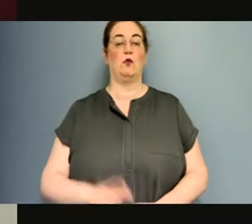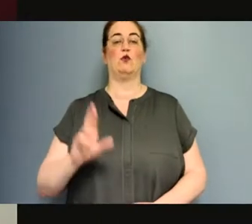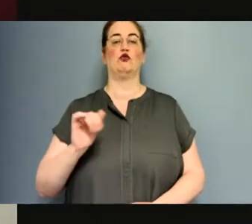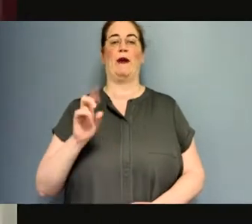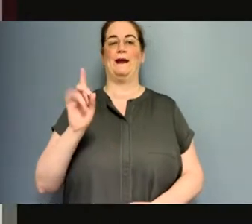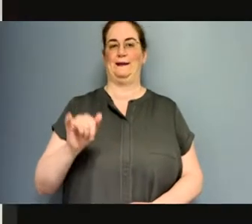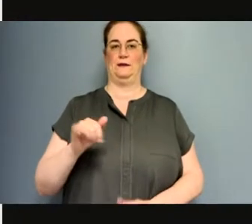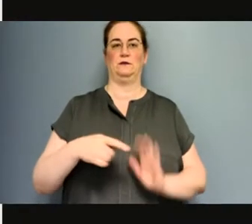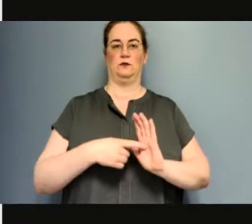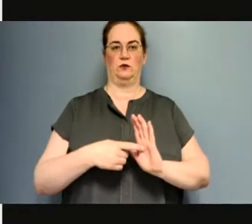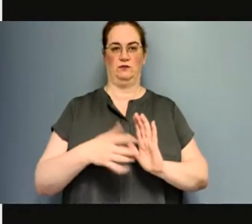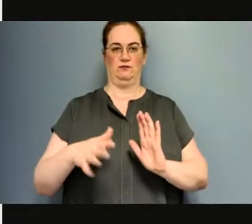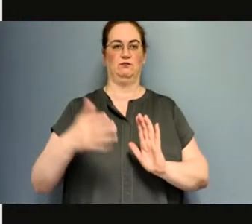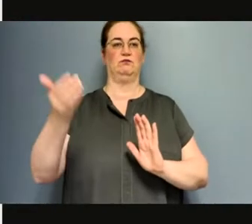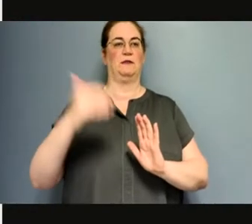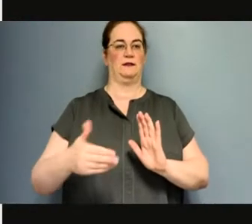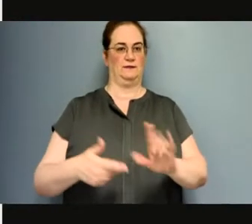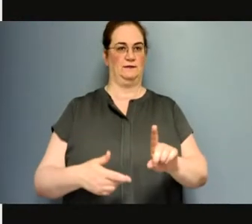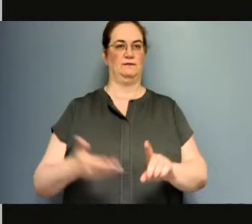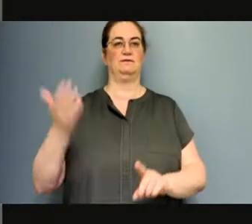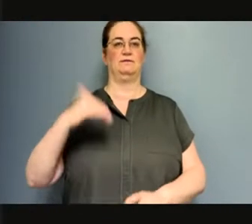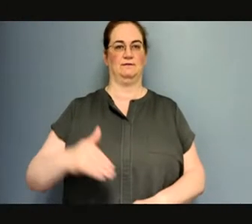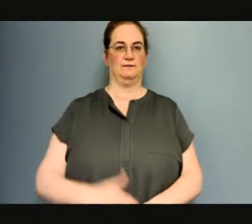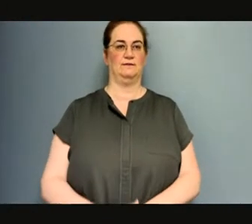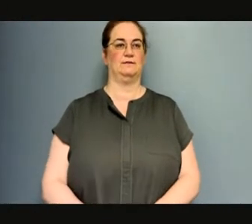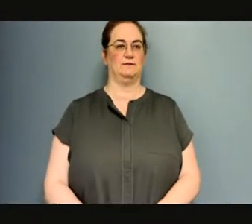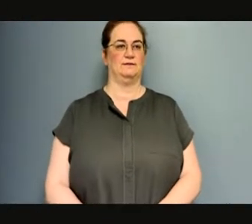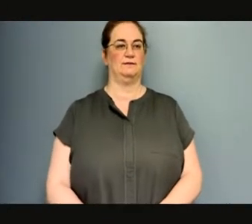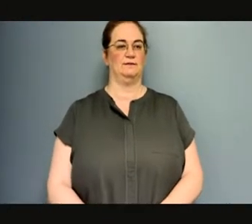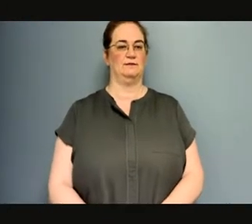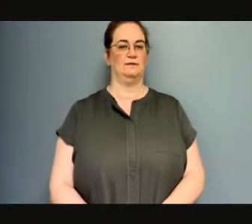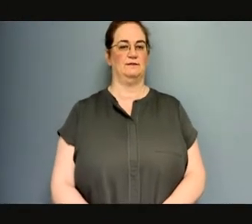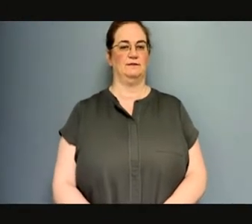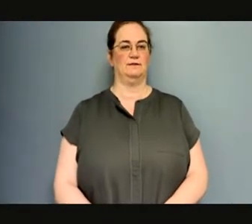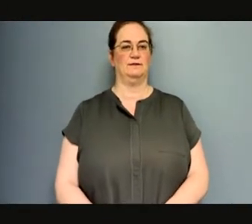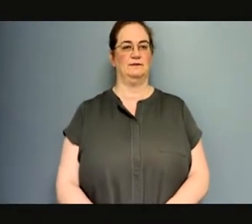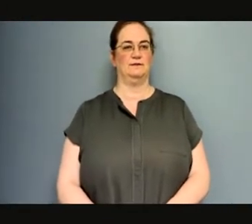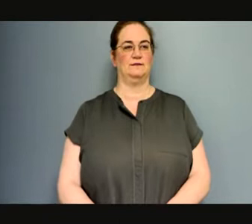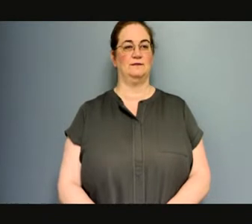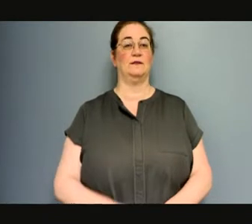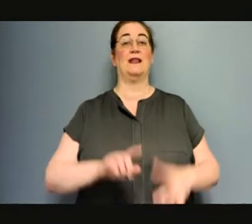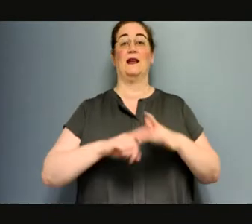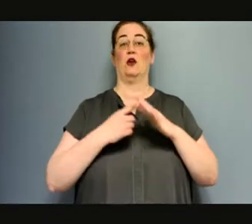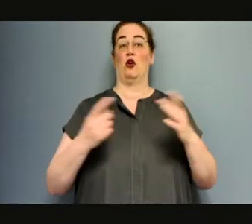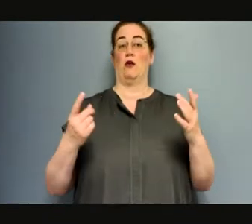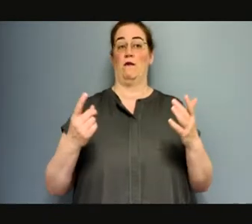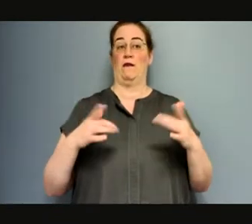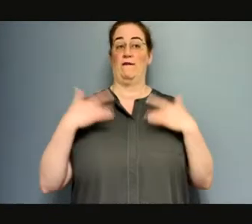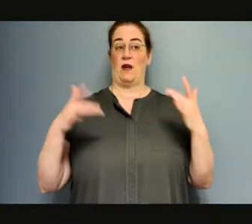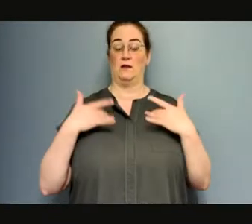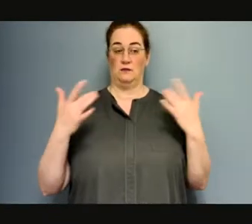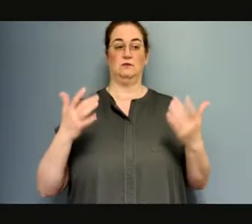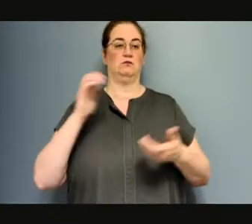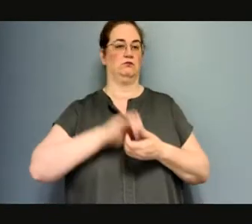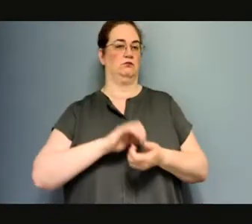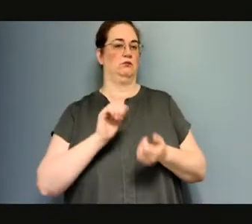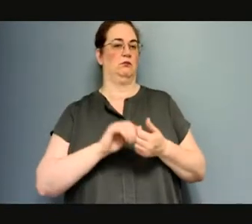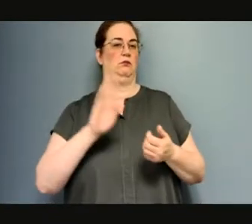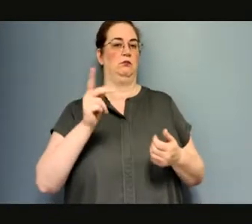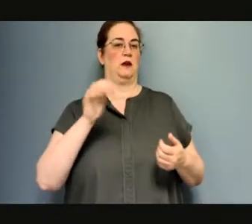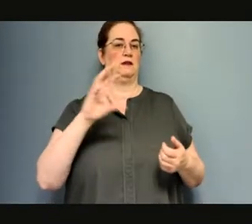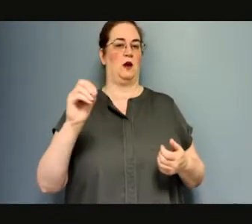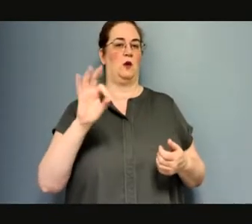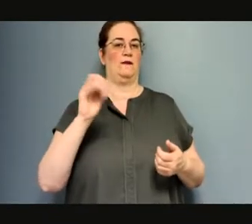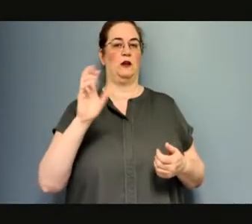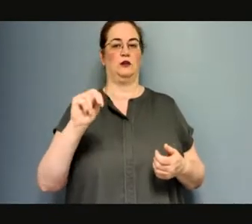Okay, next. Next. Okay, the kickoff event in the Senior Games, our partners included the Bucks County Foundation